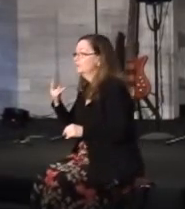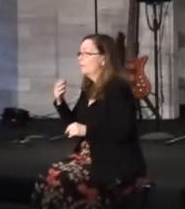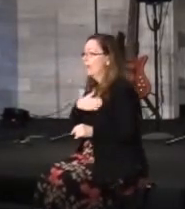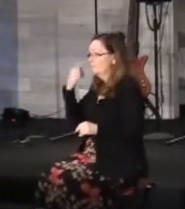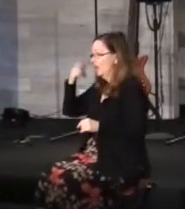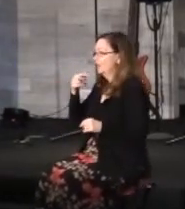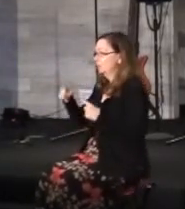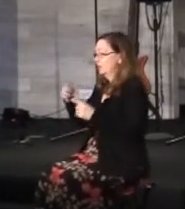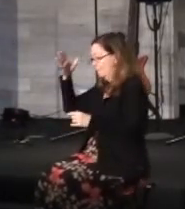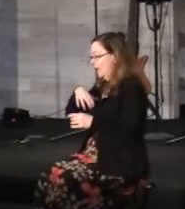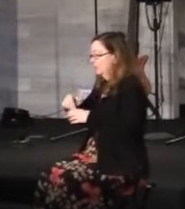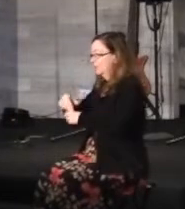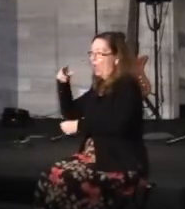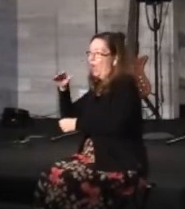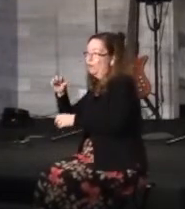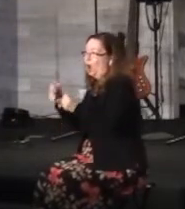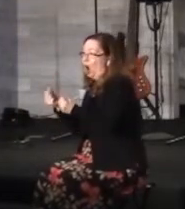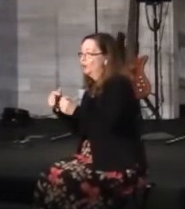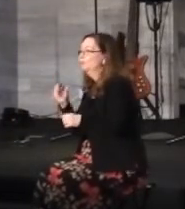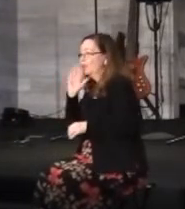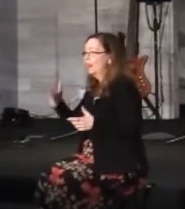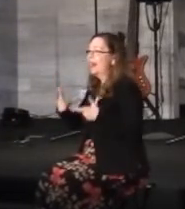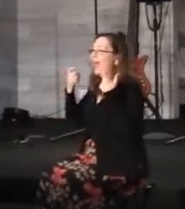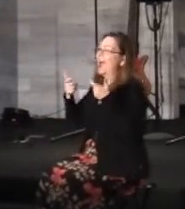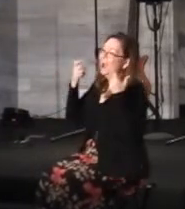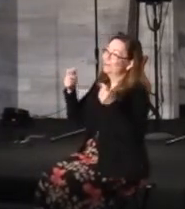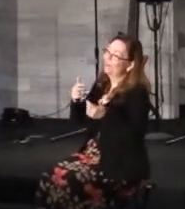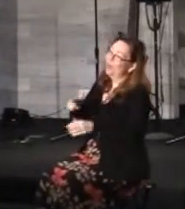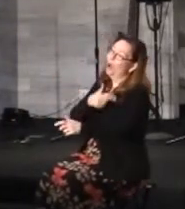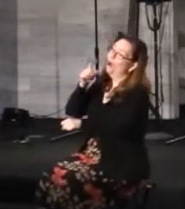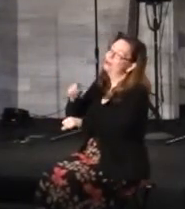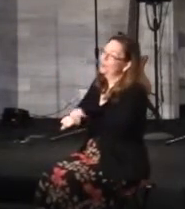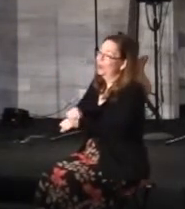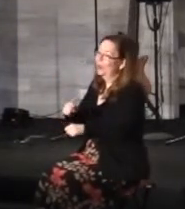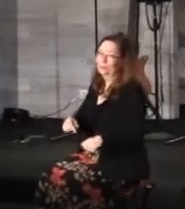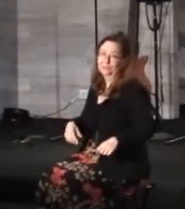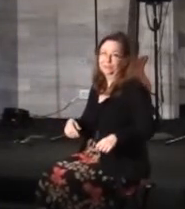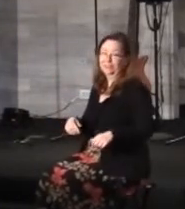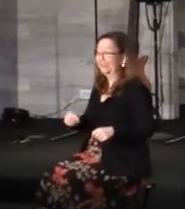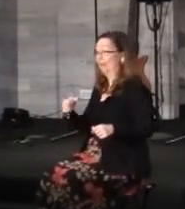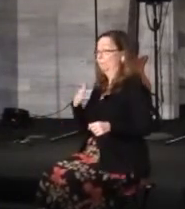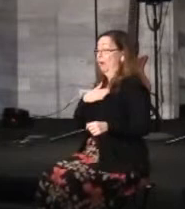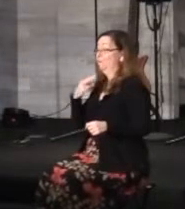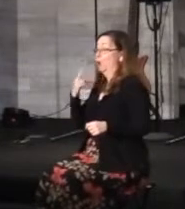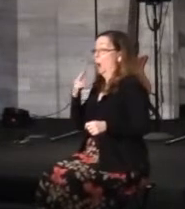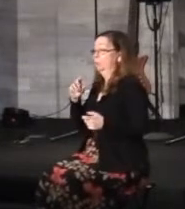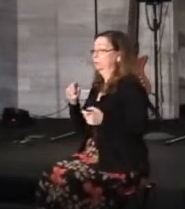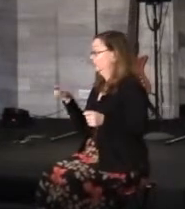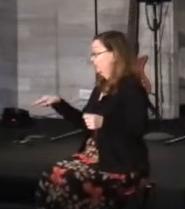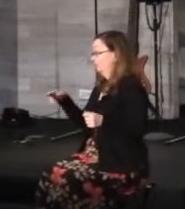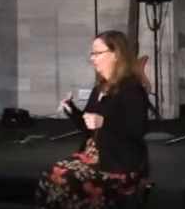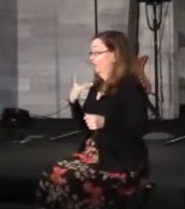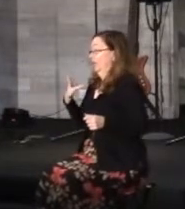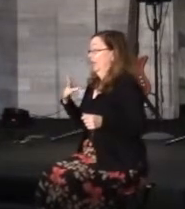car, you would have probably laughed for a very long time. And so I asked him in a cracked voice, you know, did you feel like I cut you off? And he said,